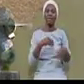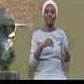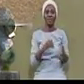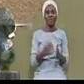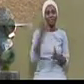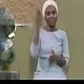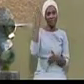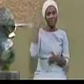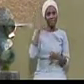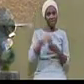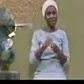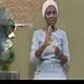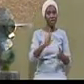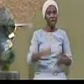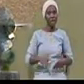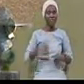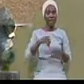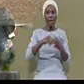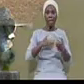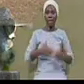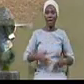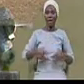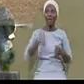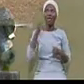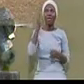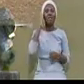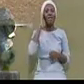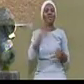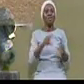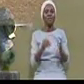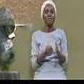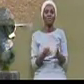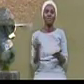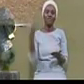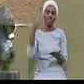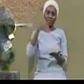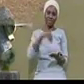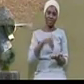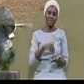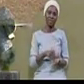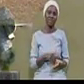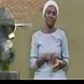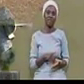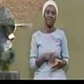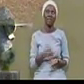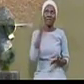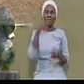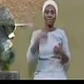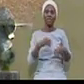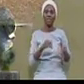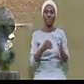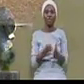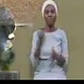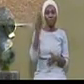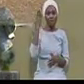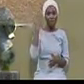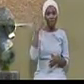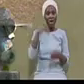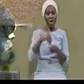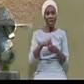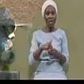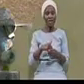in your life, in my life. My Calvary, he has done it